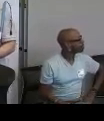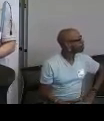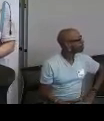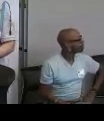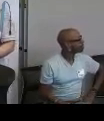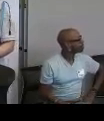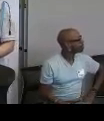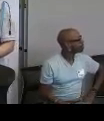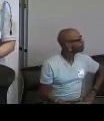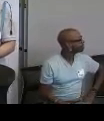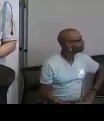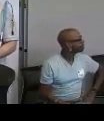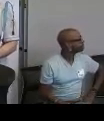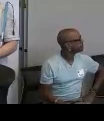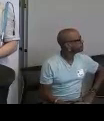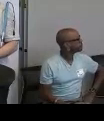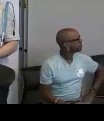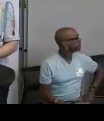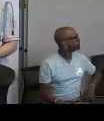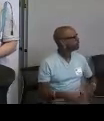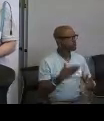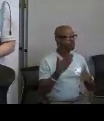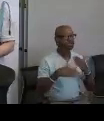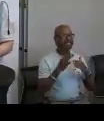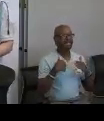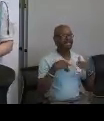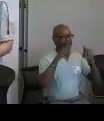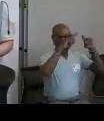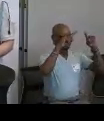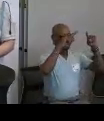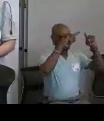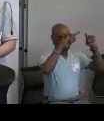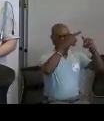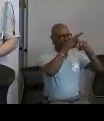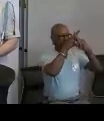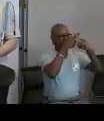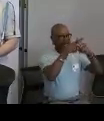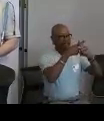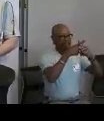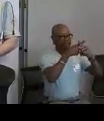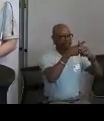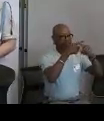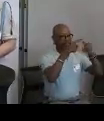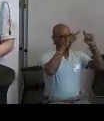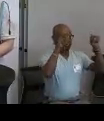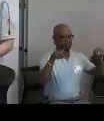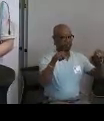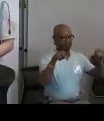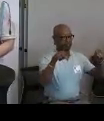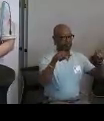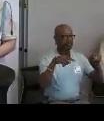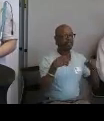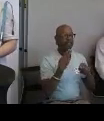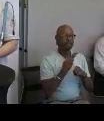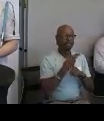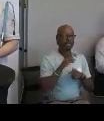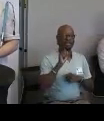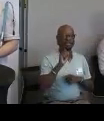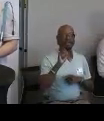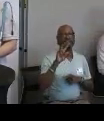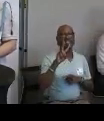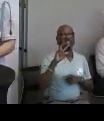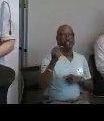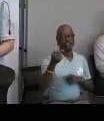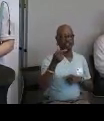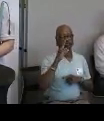the bottom right corner to complete the X inside the elevator. And all of this you learn on Blind SVG. The path is a